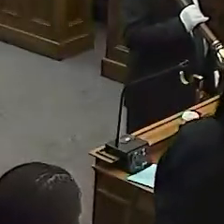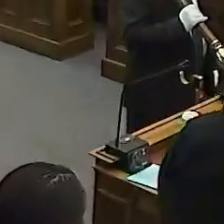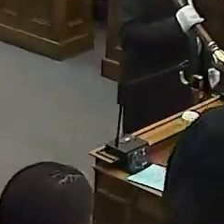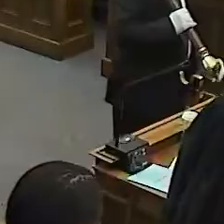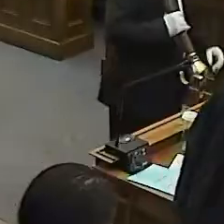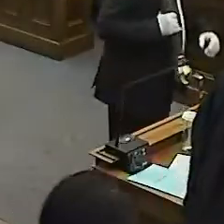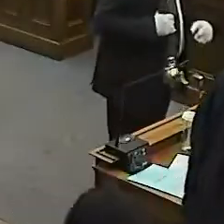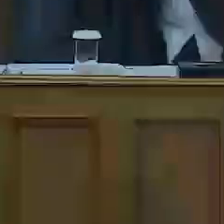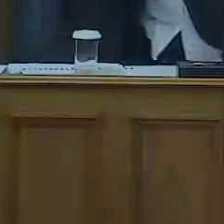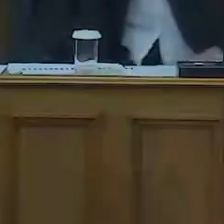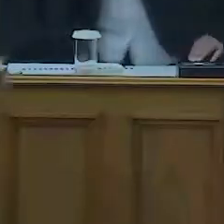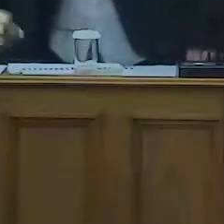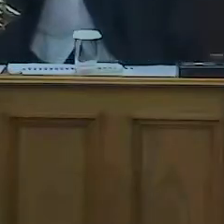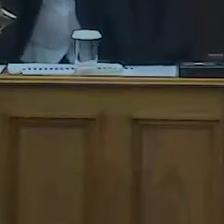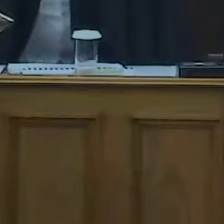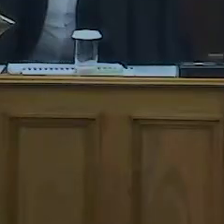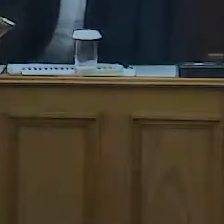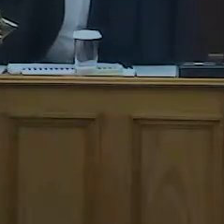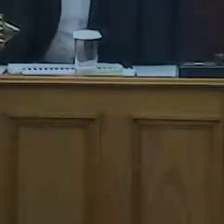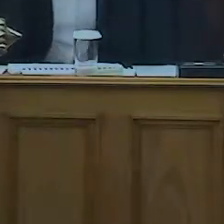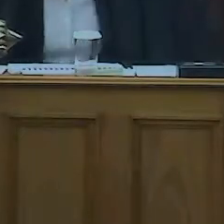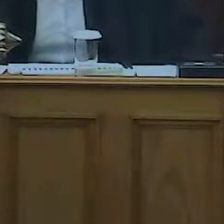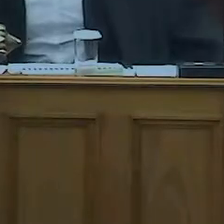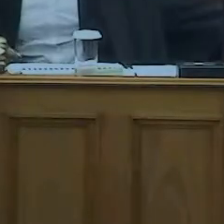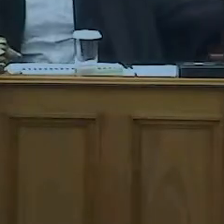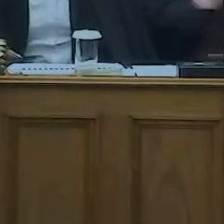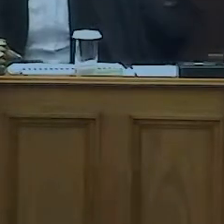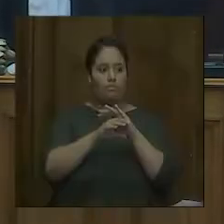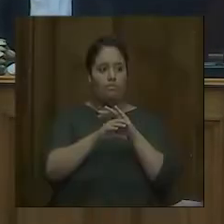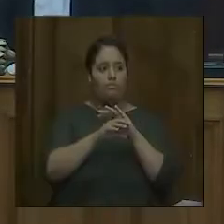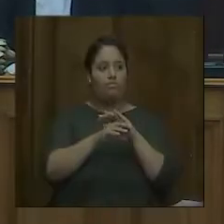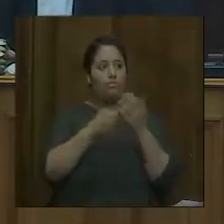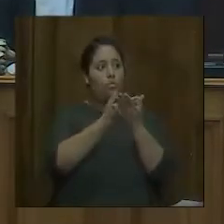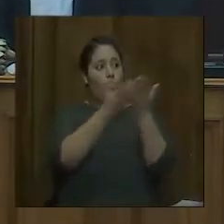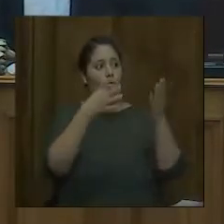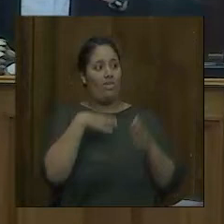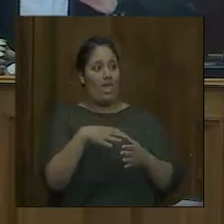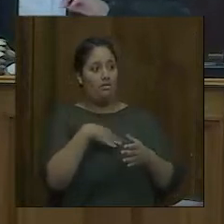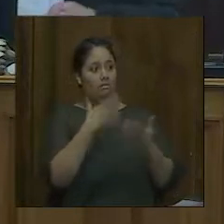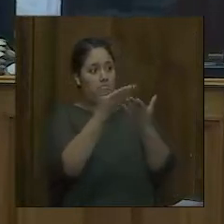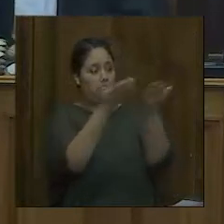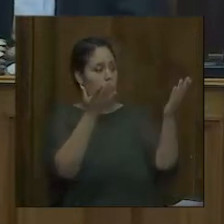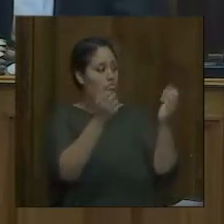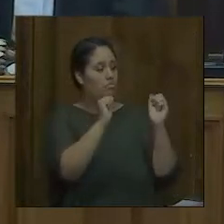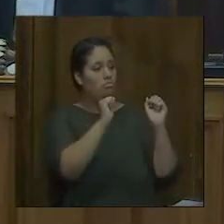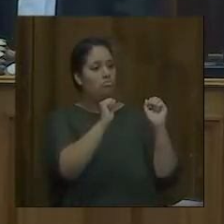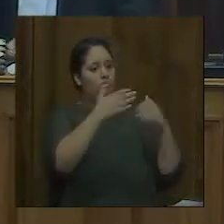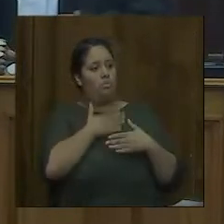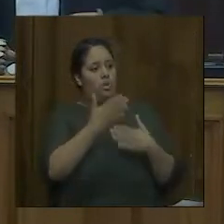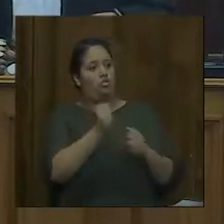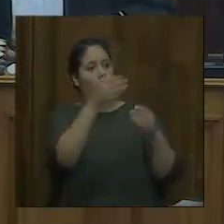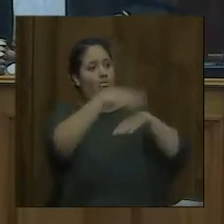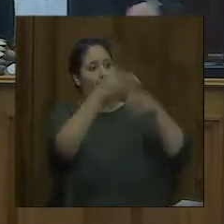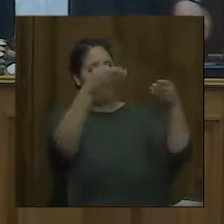Good afternoon. Welcome back to the second session. To our guests in the gallery, thank you. Your presence is